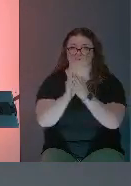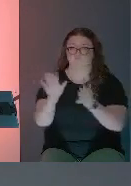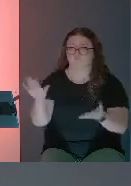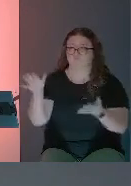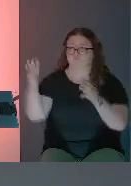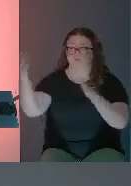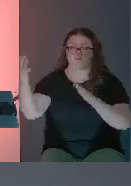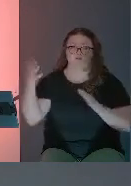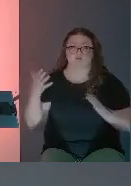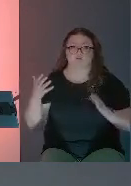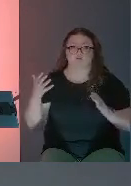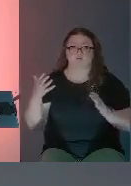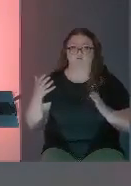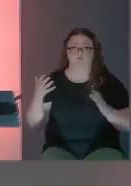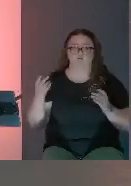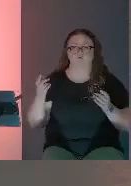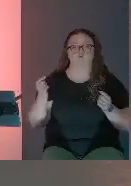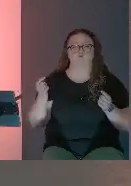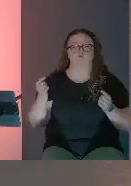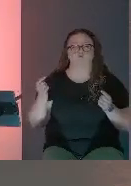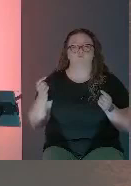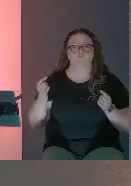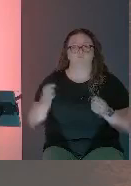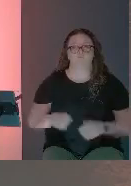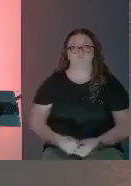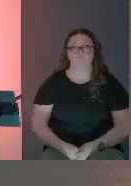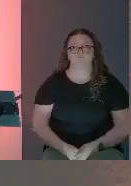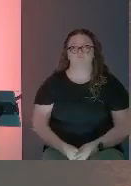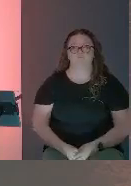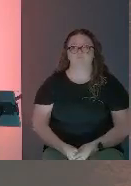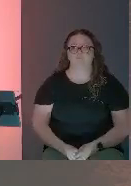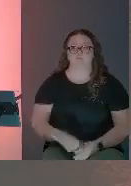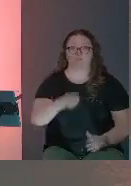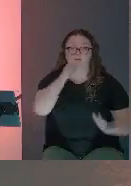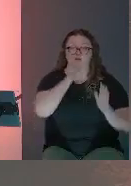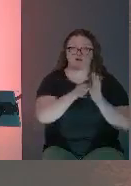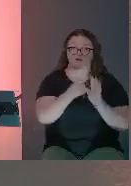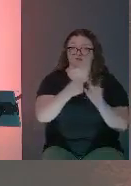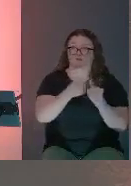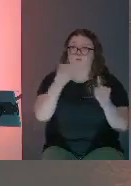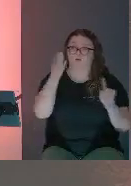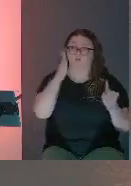things start to go wrong, what do we start to do? We hide from God.